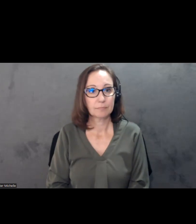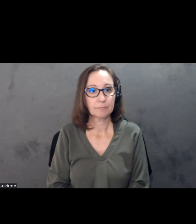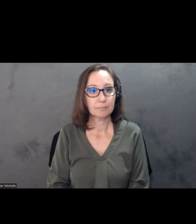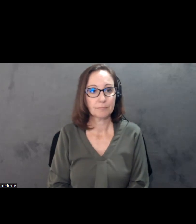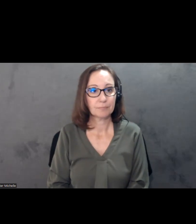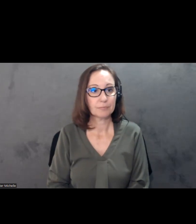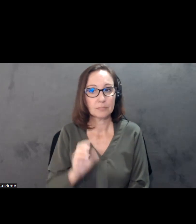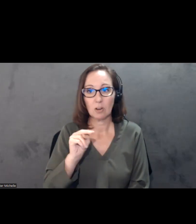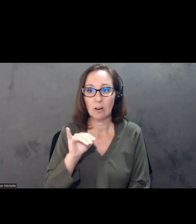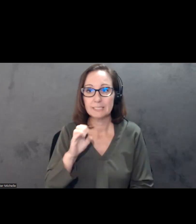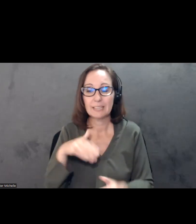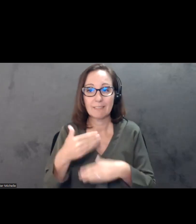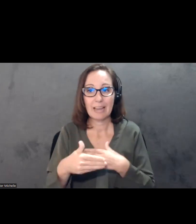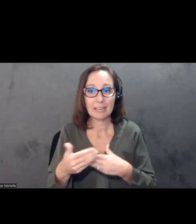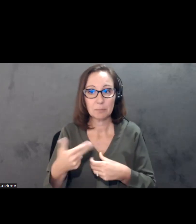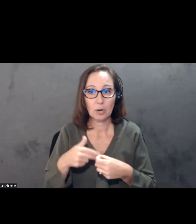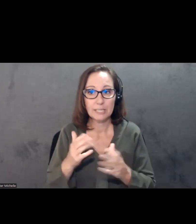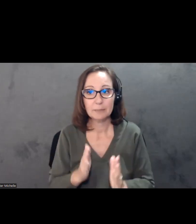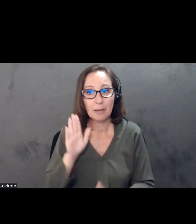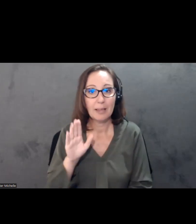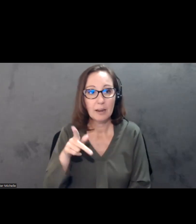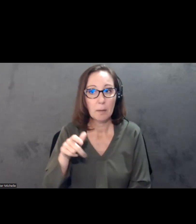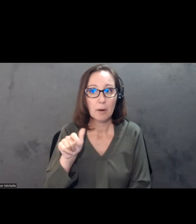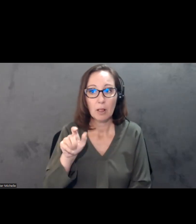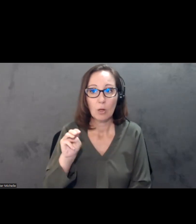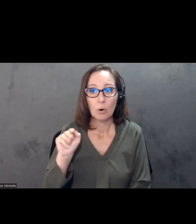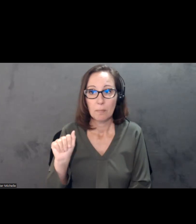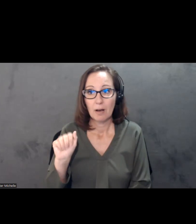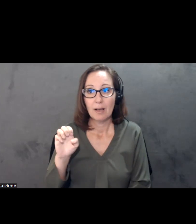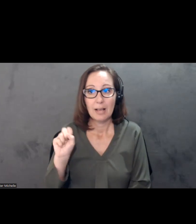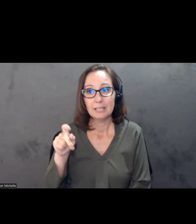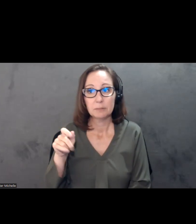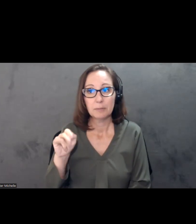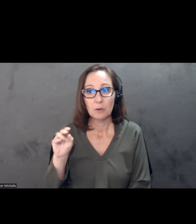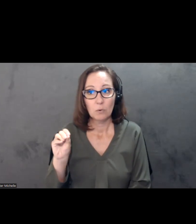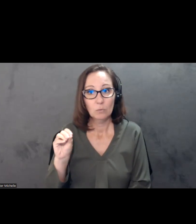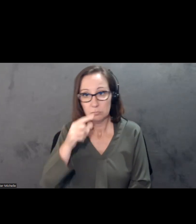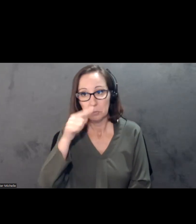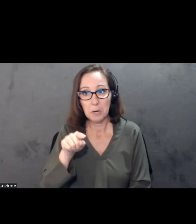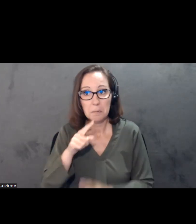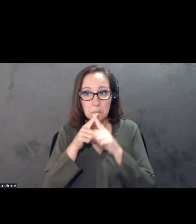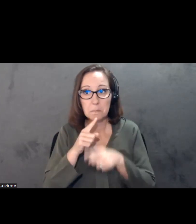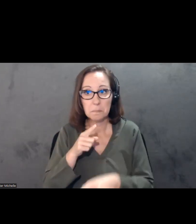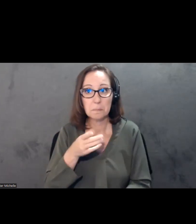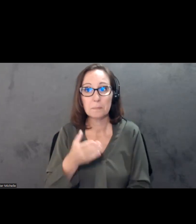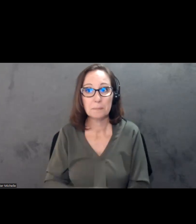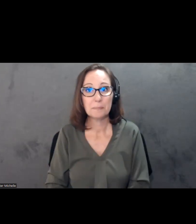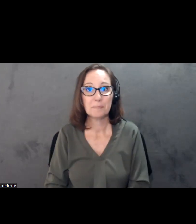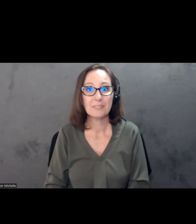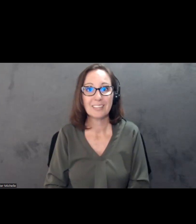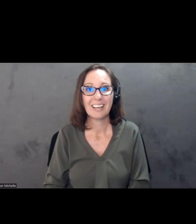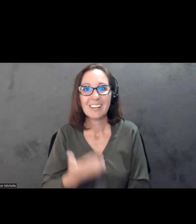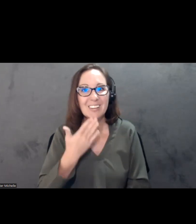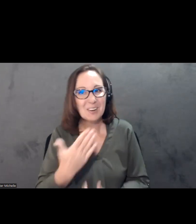Okay, we'll go to the next participant, Palomo Espino. We'll unmute your microphone. Good